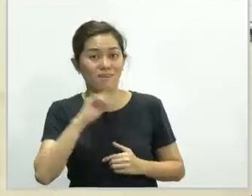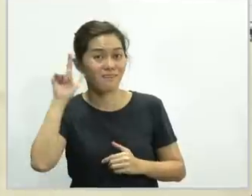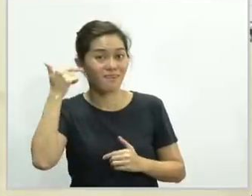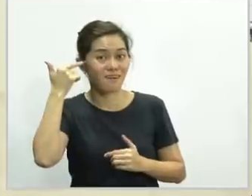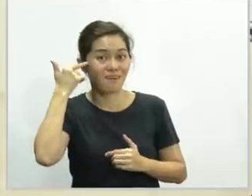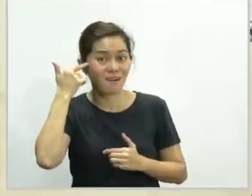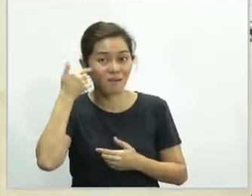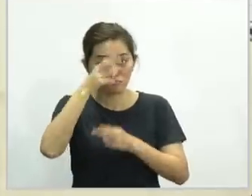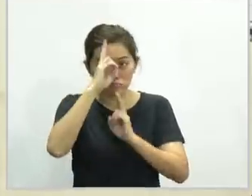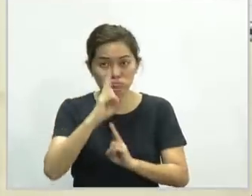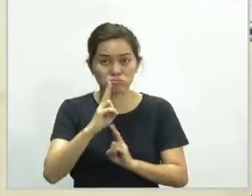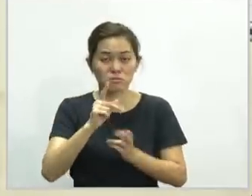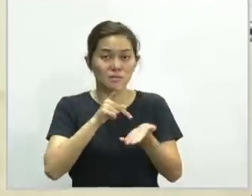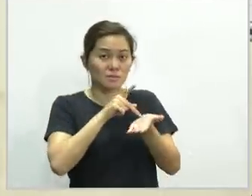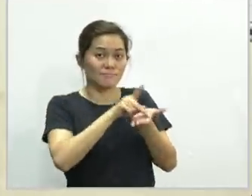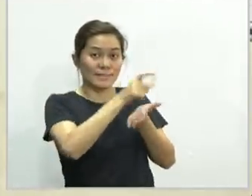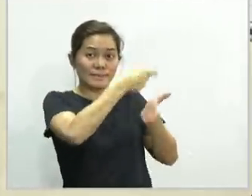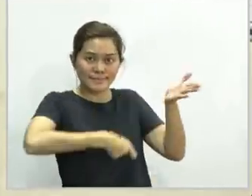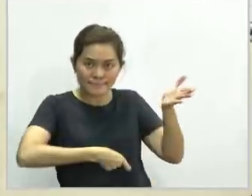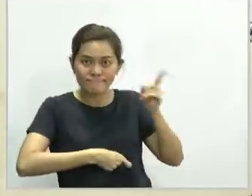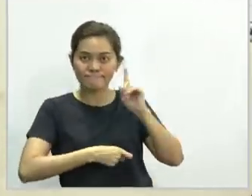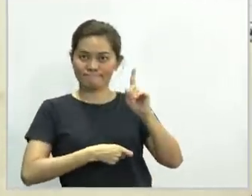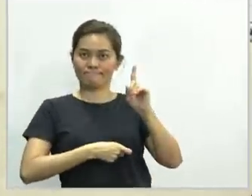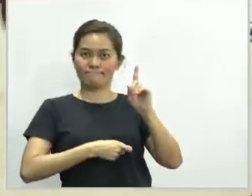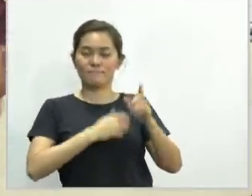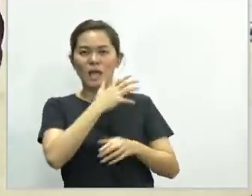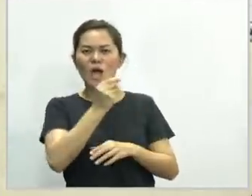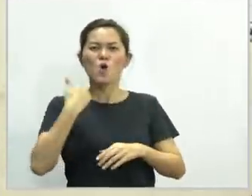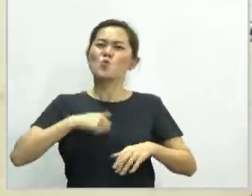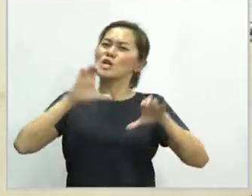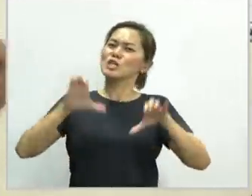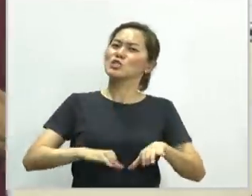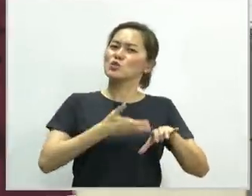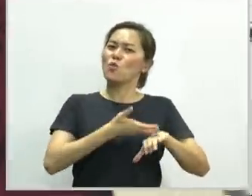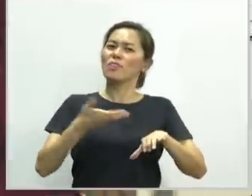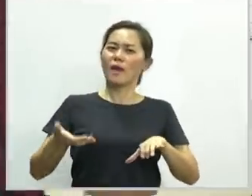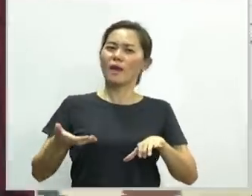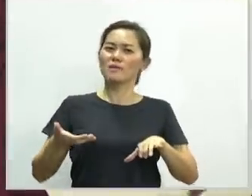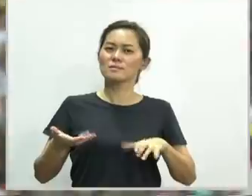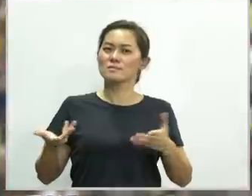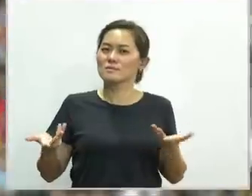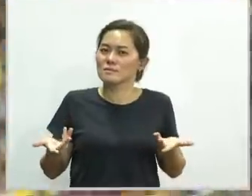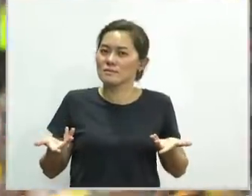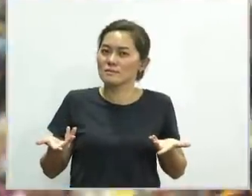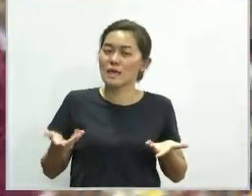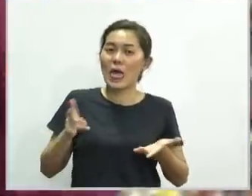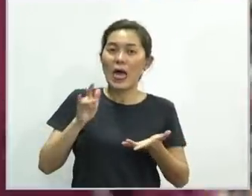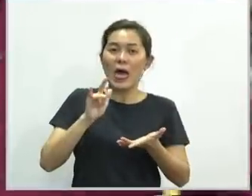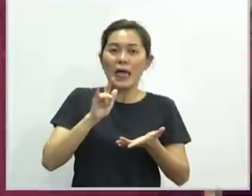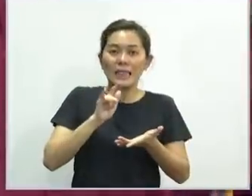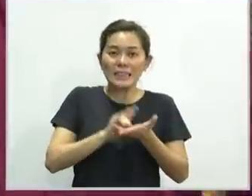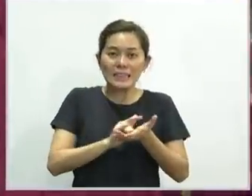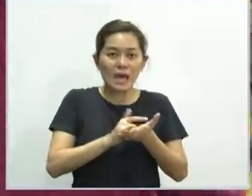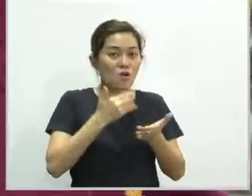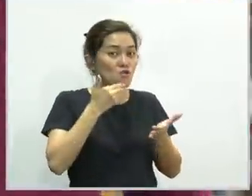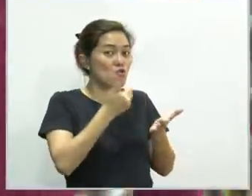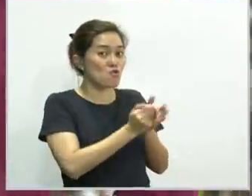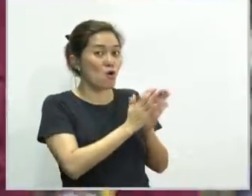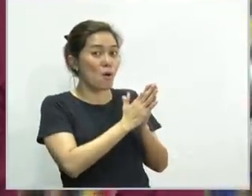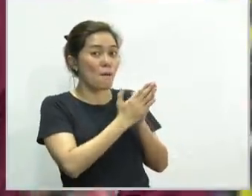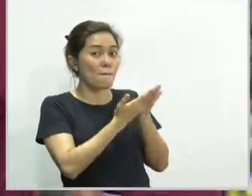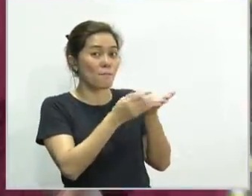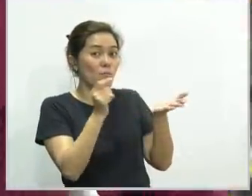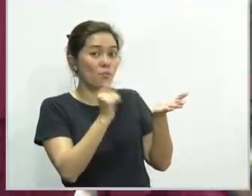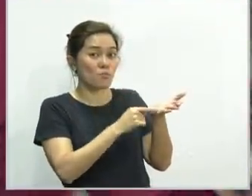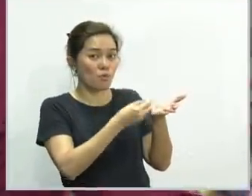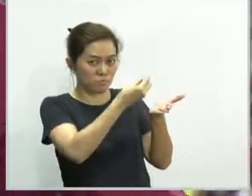We pay our taxes. We do the things that the good book